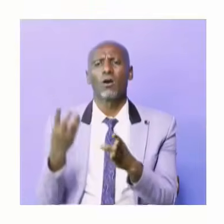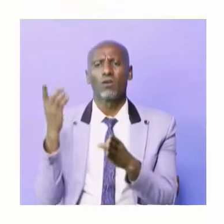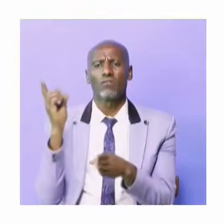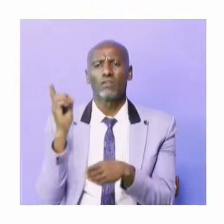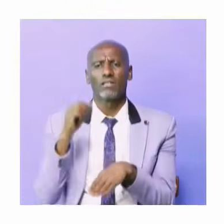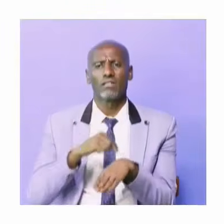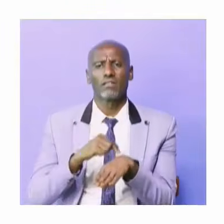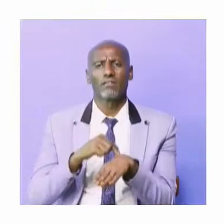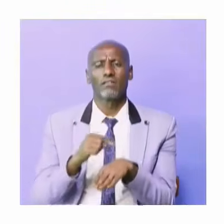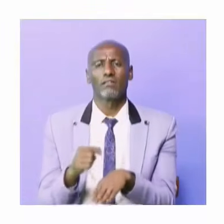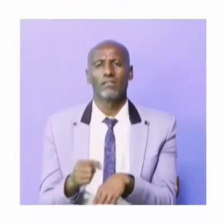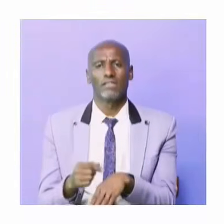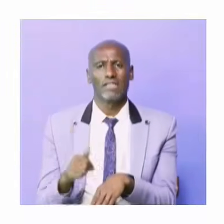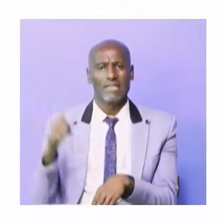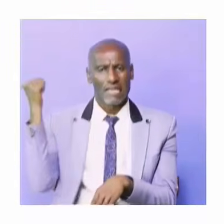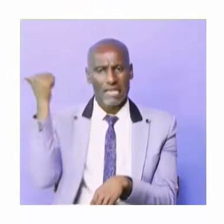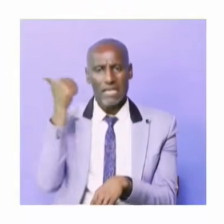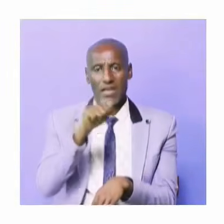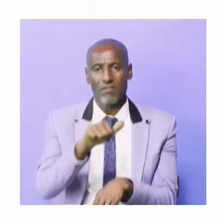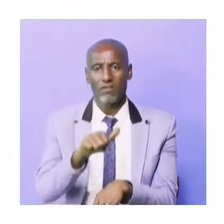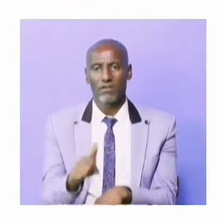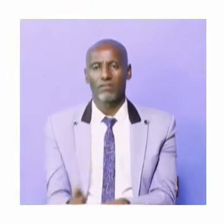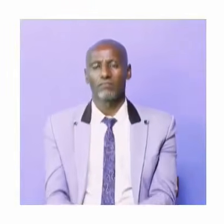Another, never.